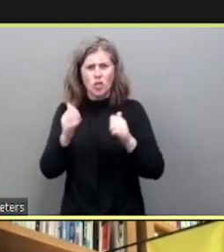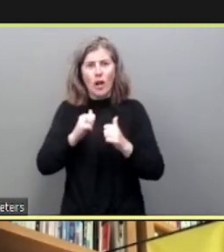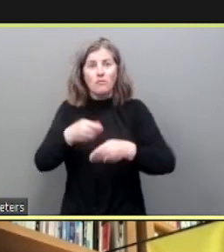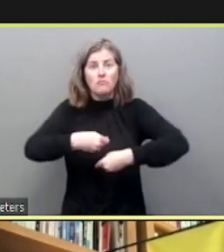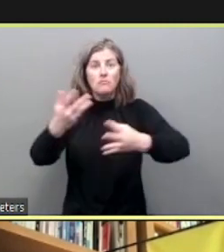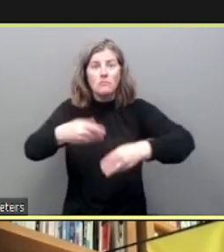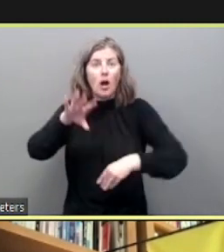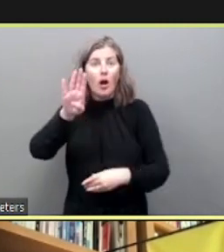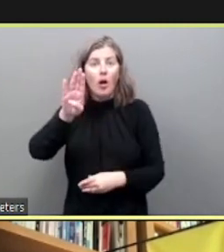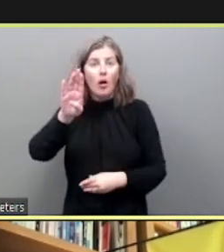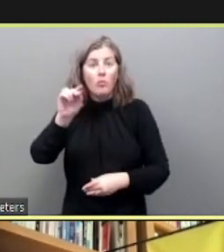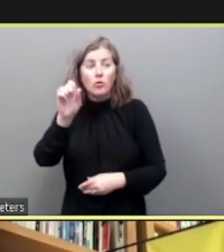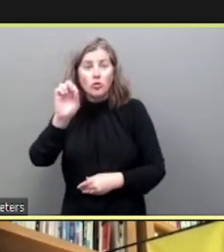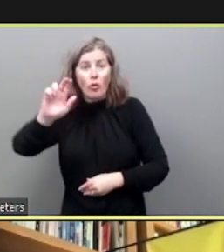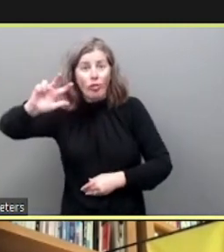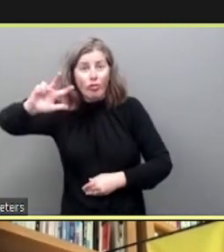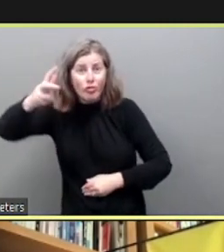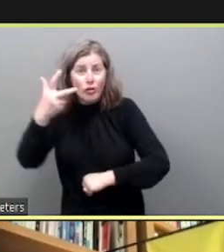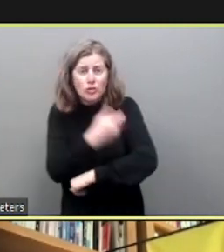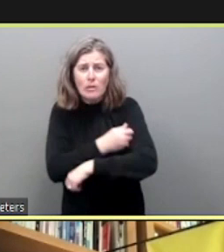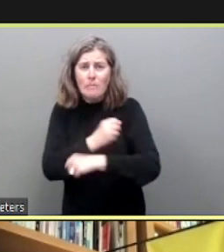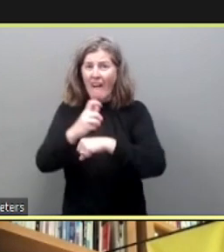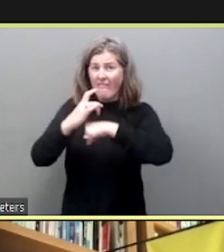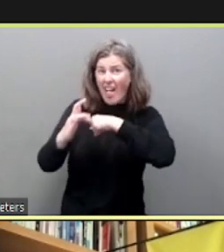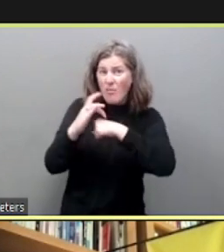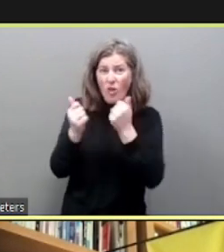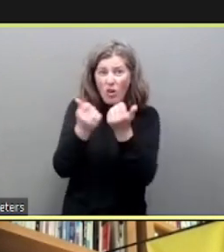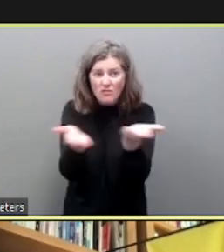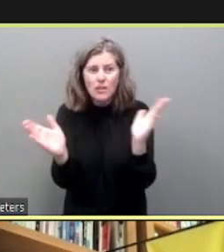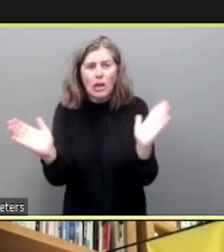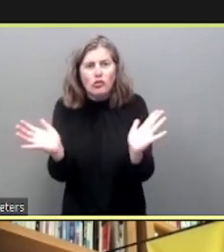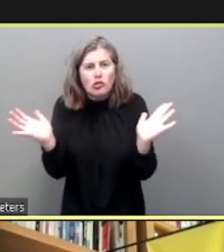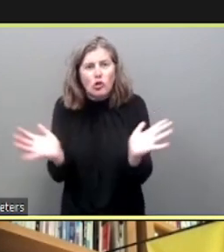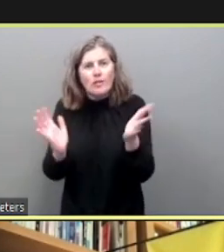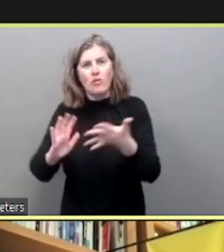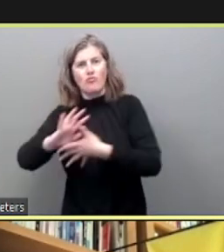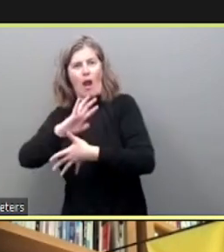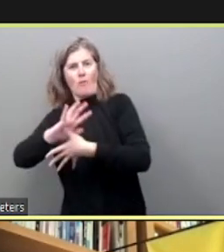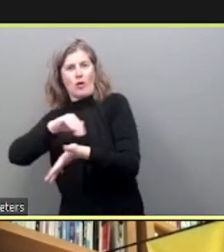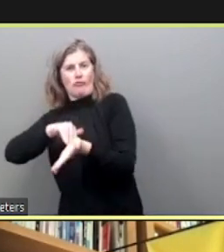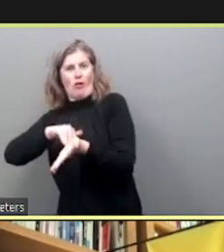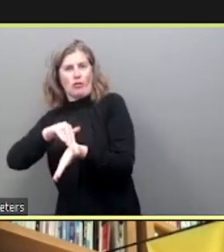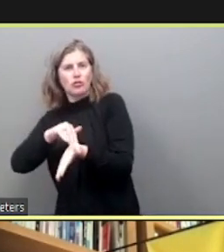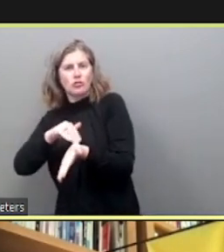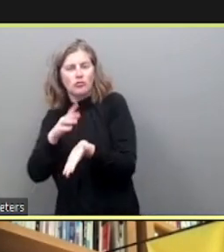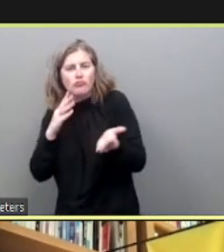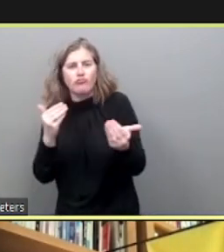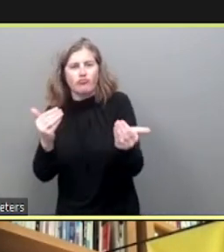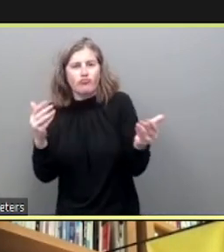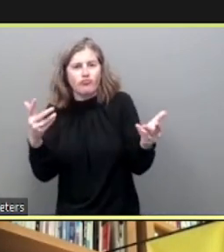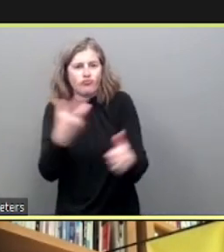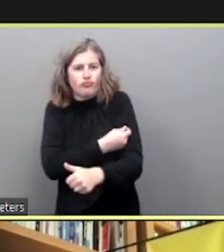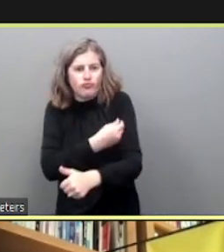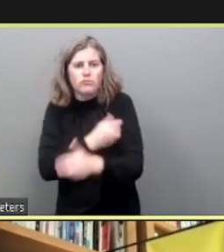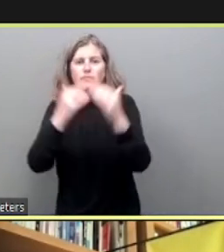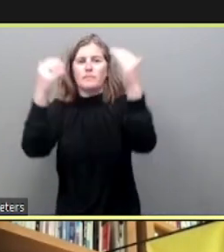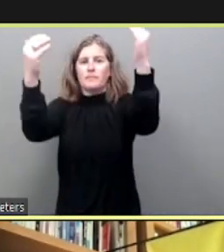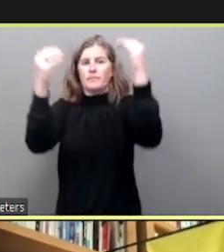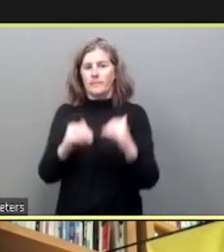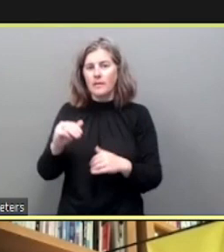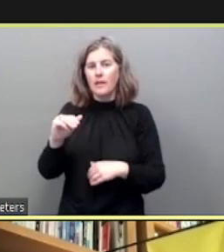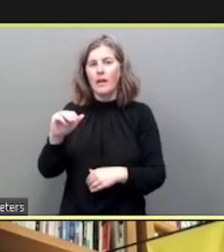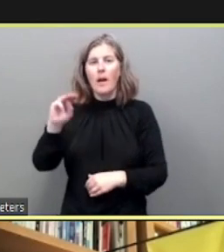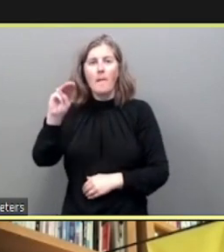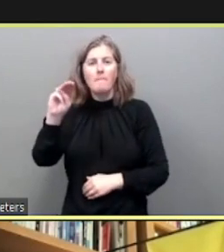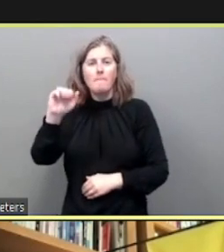out to people, making those available, and encouraging our primary care physicians. MAB treatment,